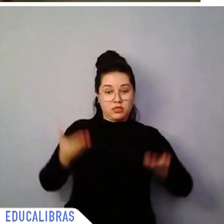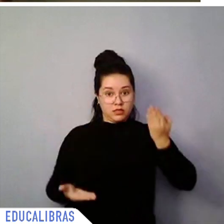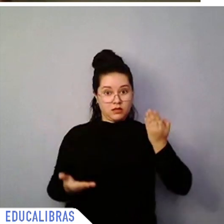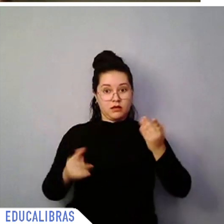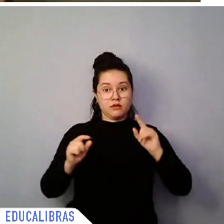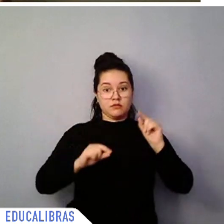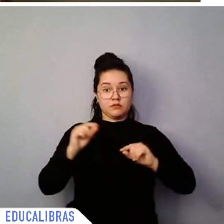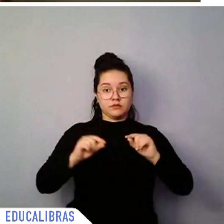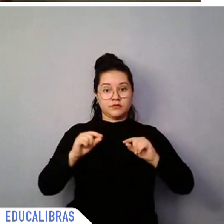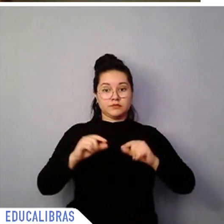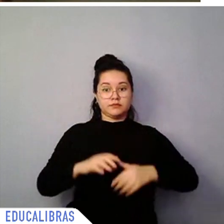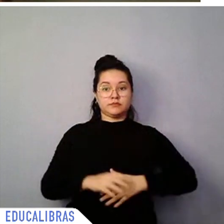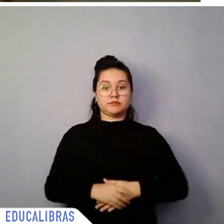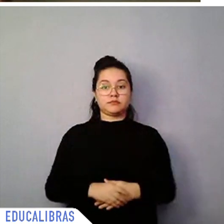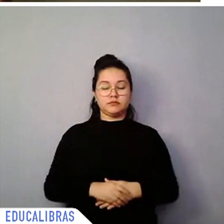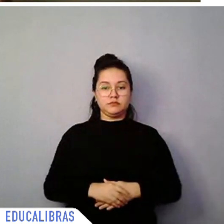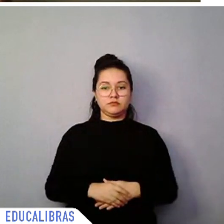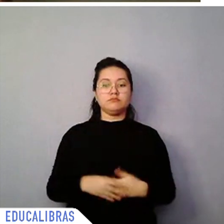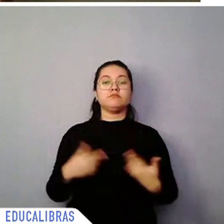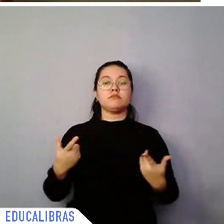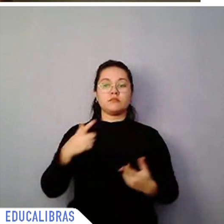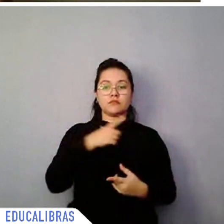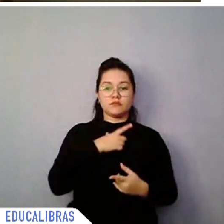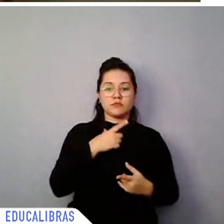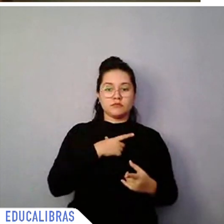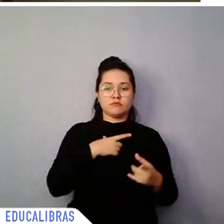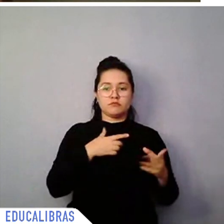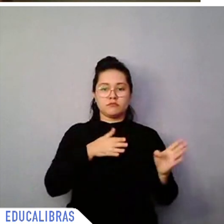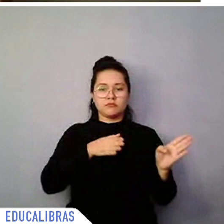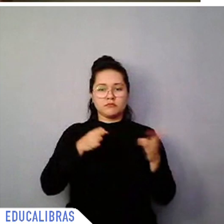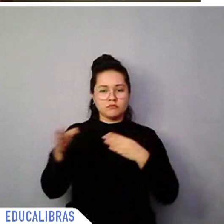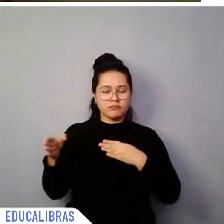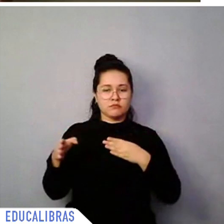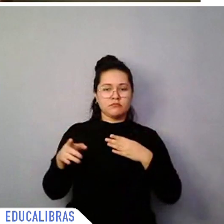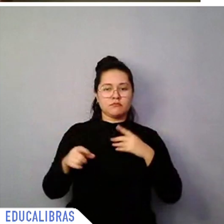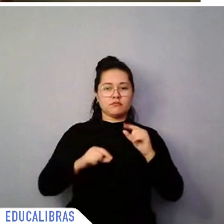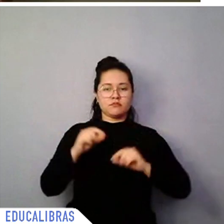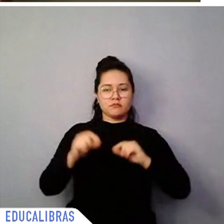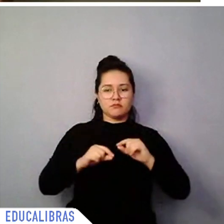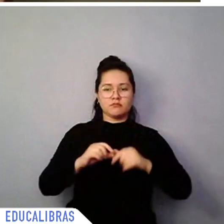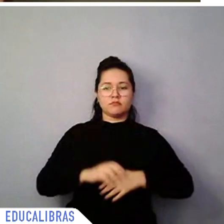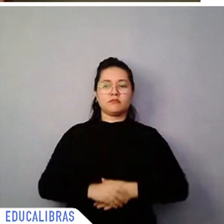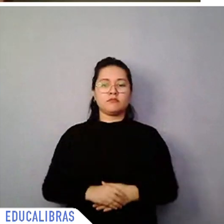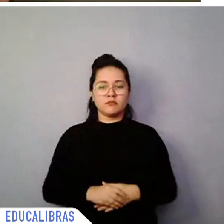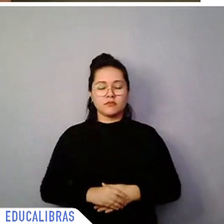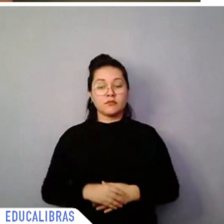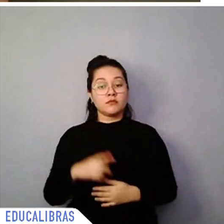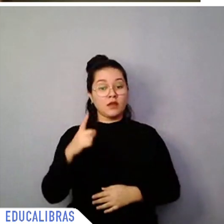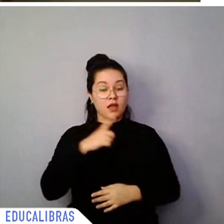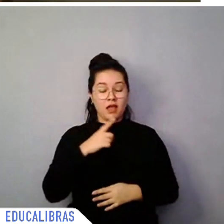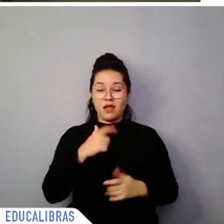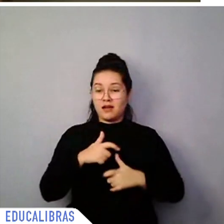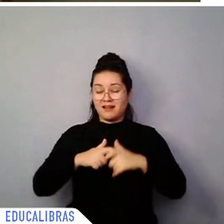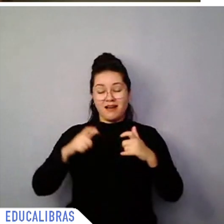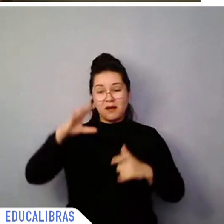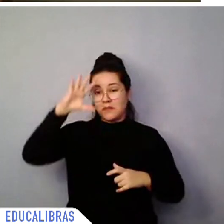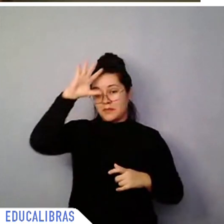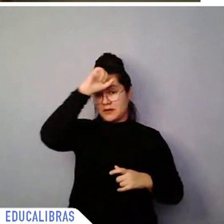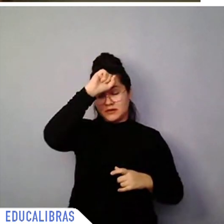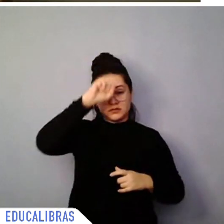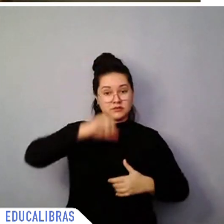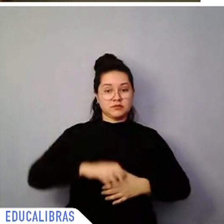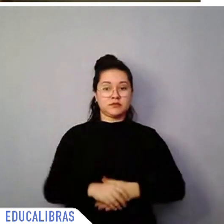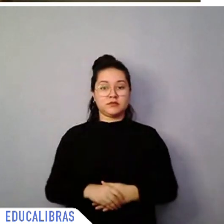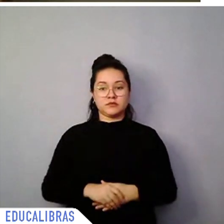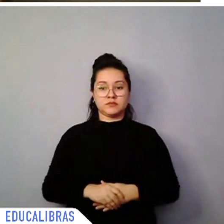it is something that is there to be against any other thing that the other powers of the